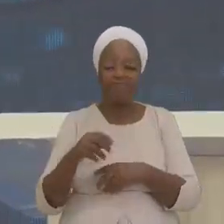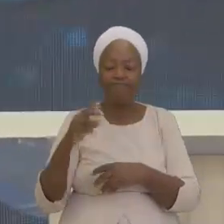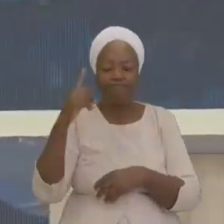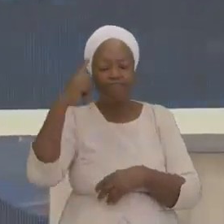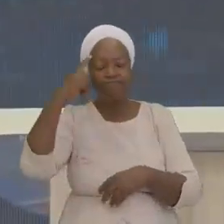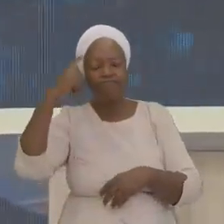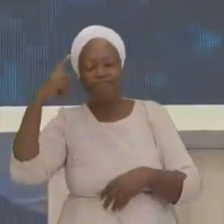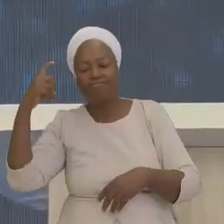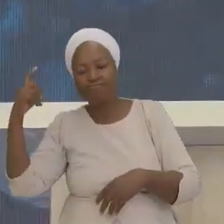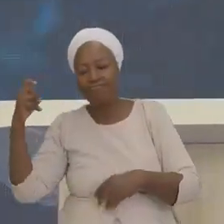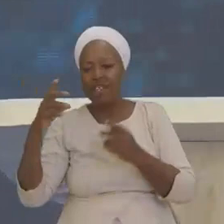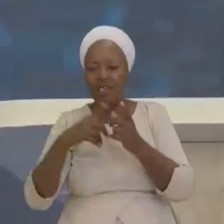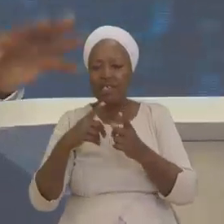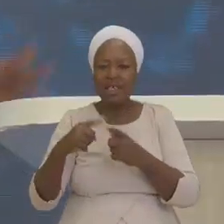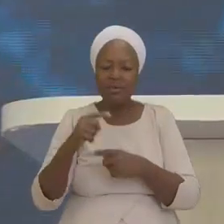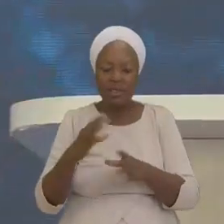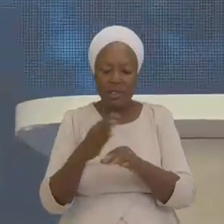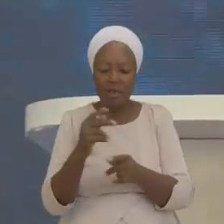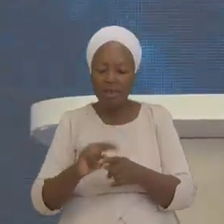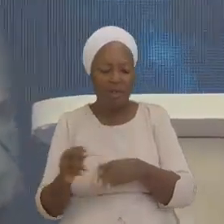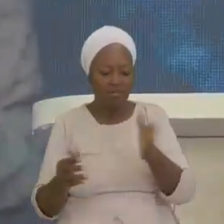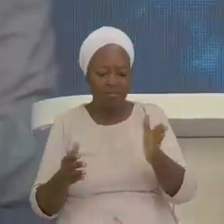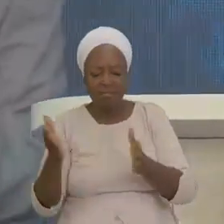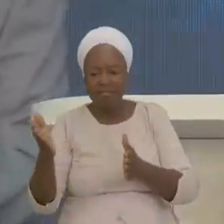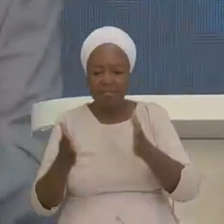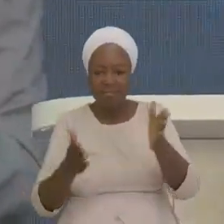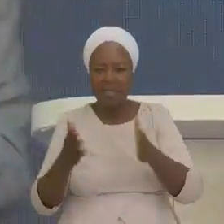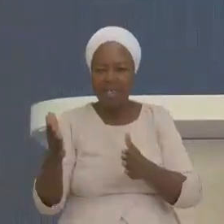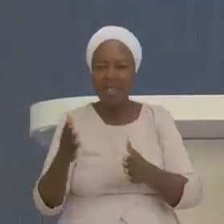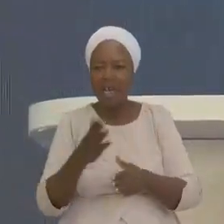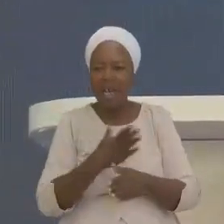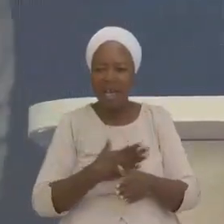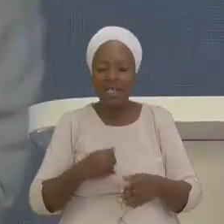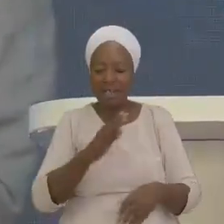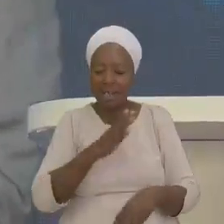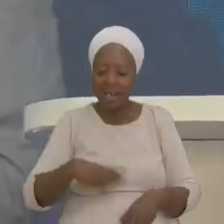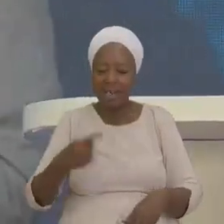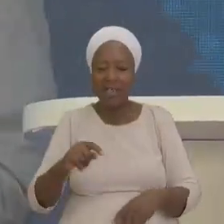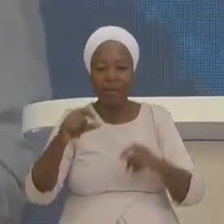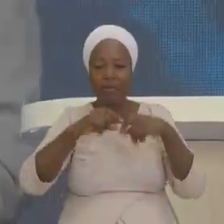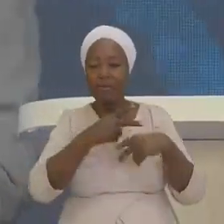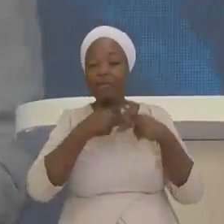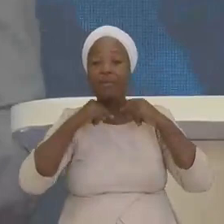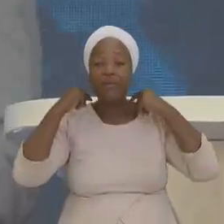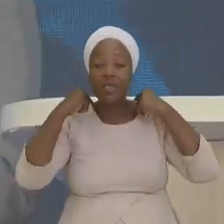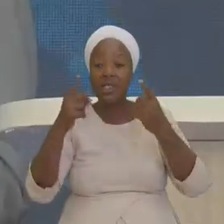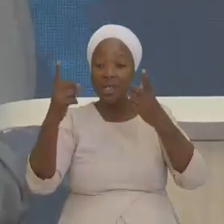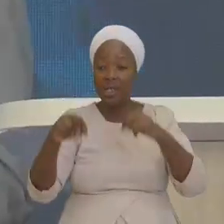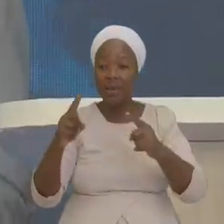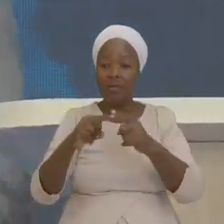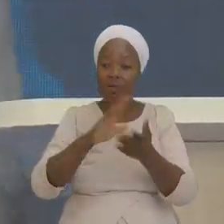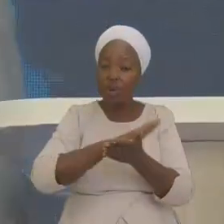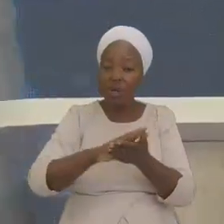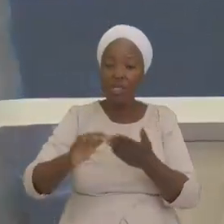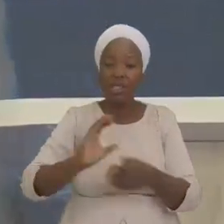something, and they're diverting us here, diverting us there, diverting us here. And Christ the priest came to cleanse our